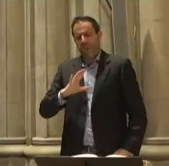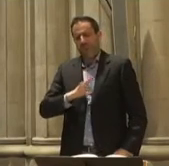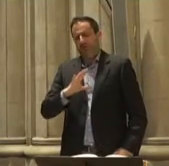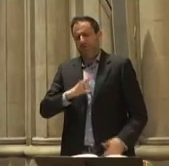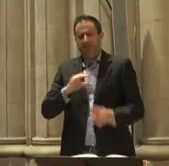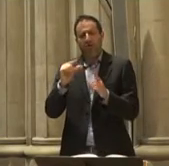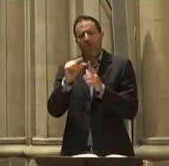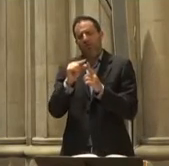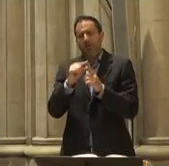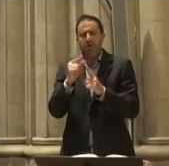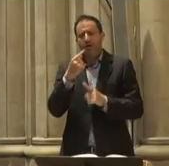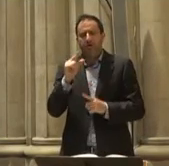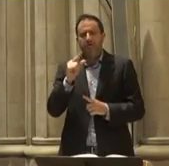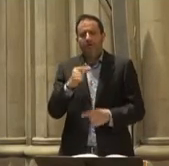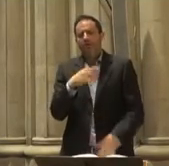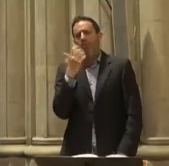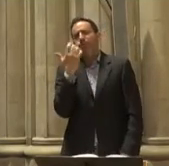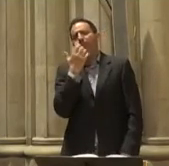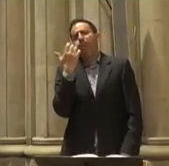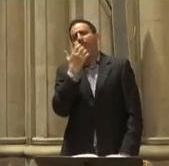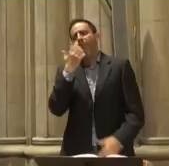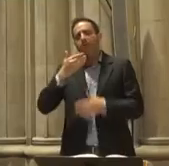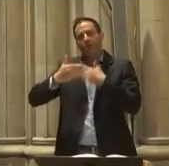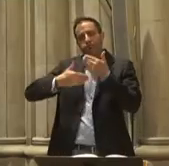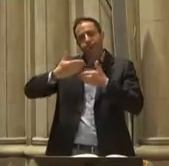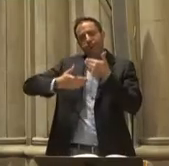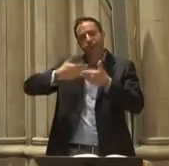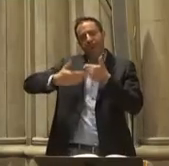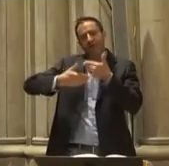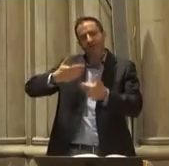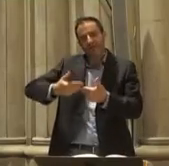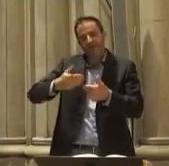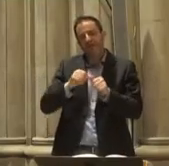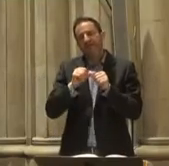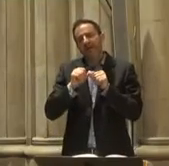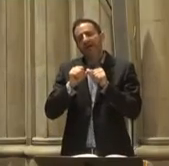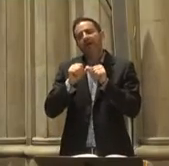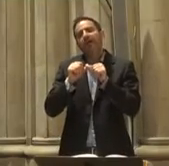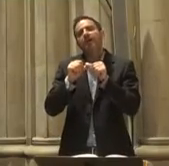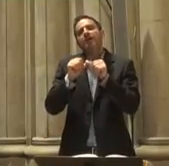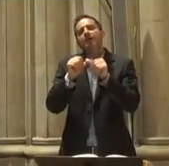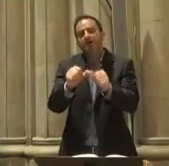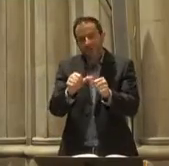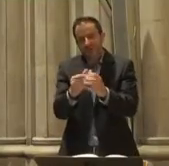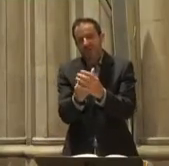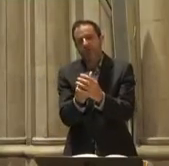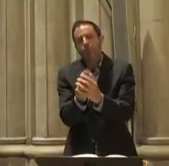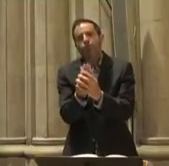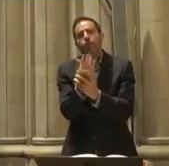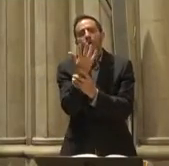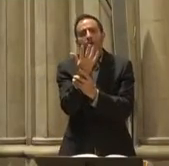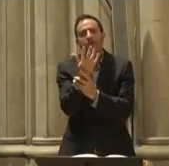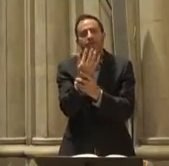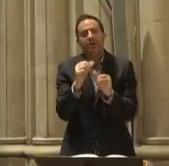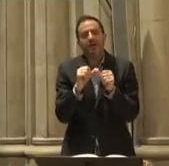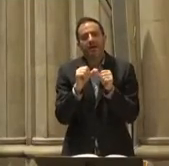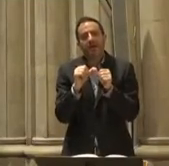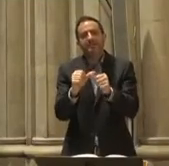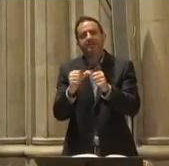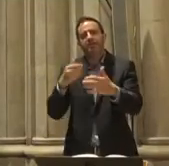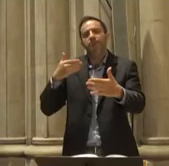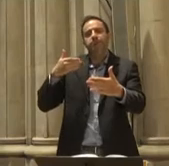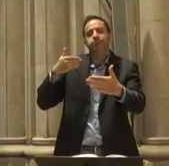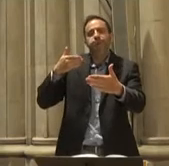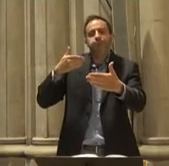for a remarkable process of constant growth, constant movement toward